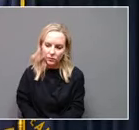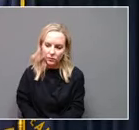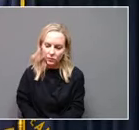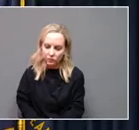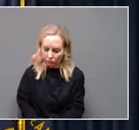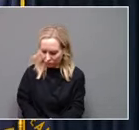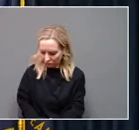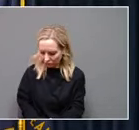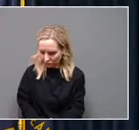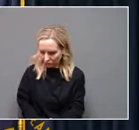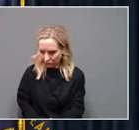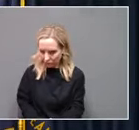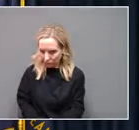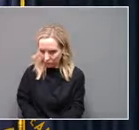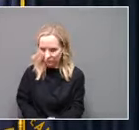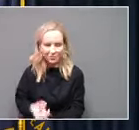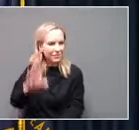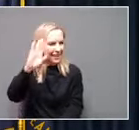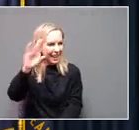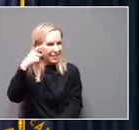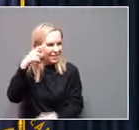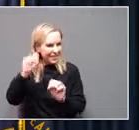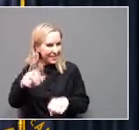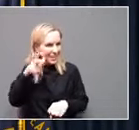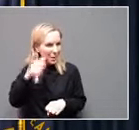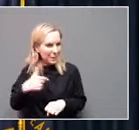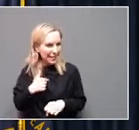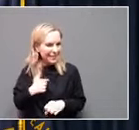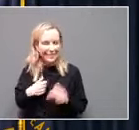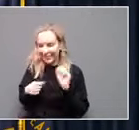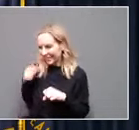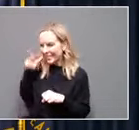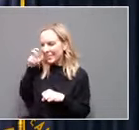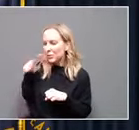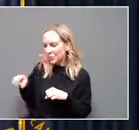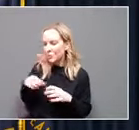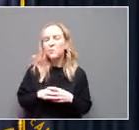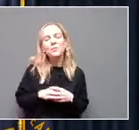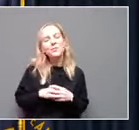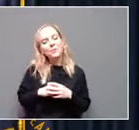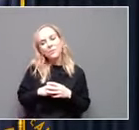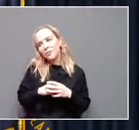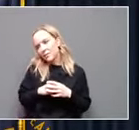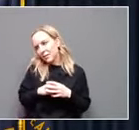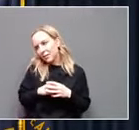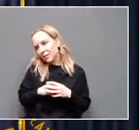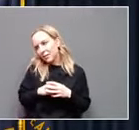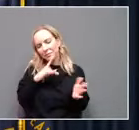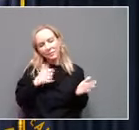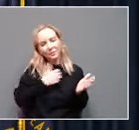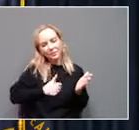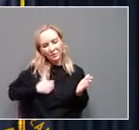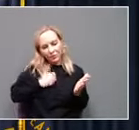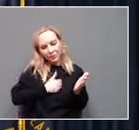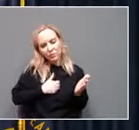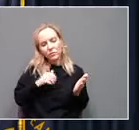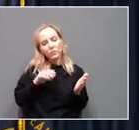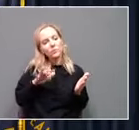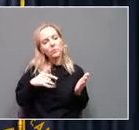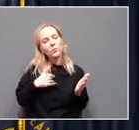Now we'll give it just one. Hi, Governor, can you hear me? I can hear you. Oh, sorry about that. As I'm